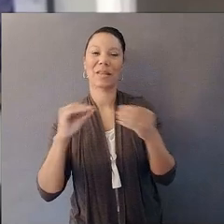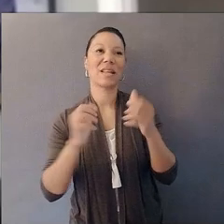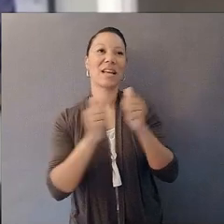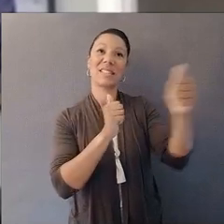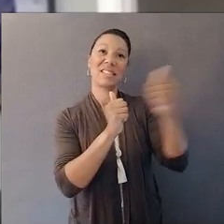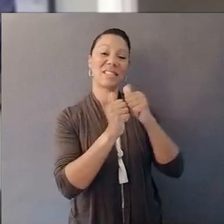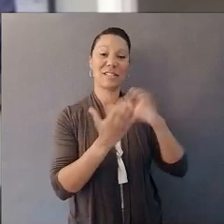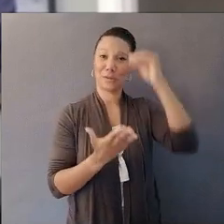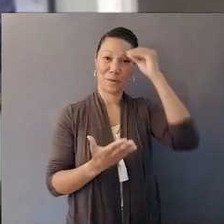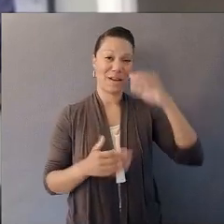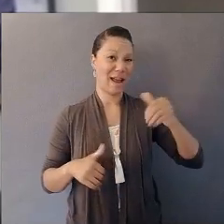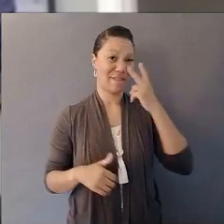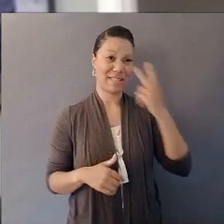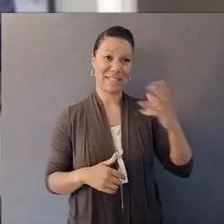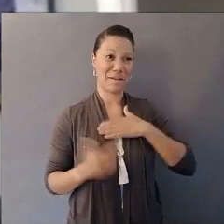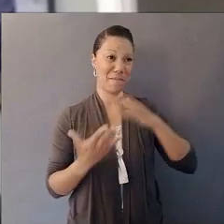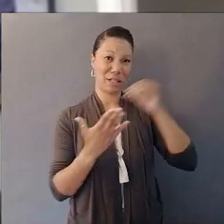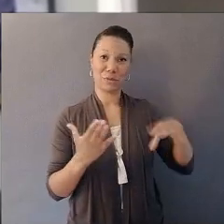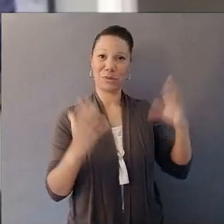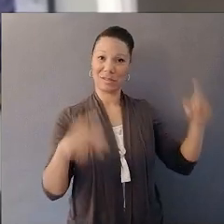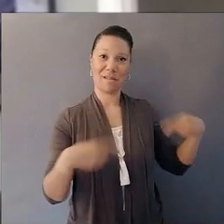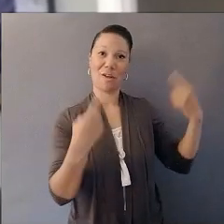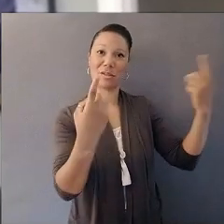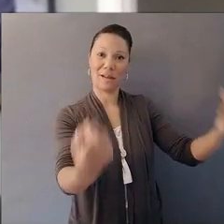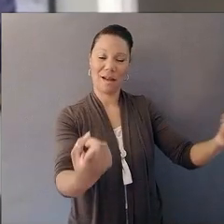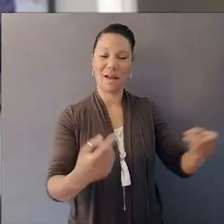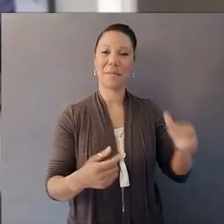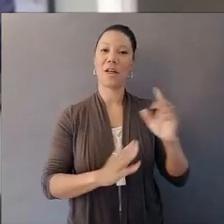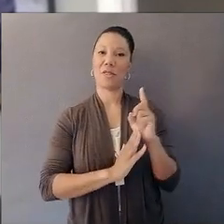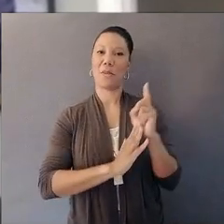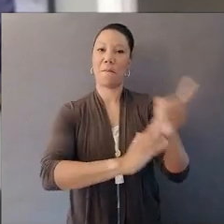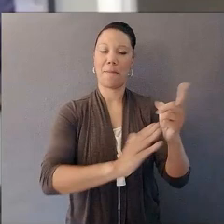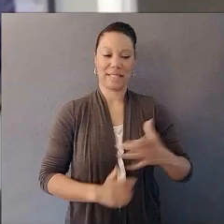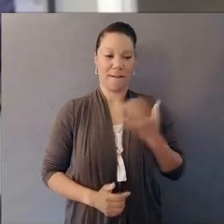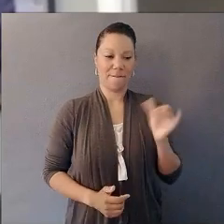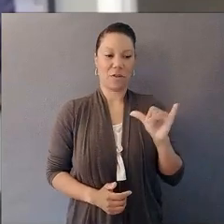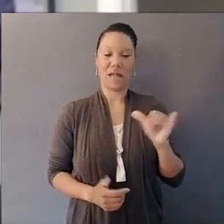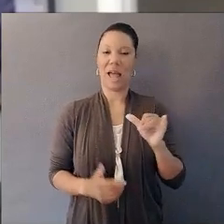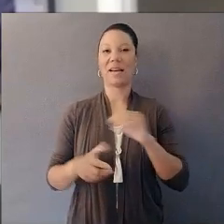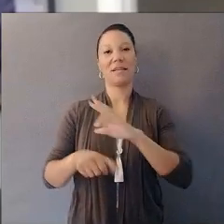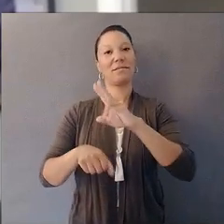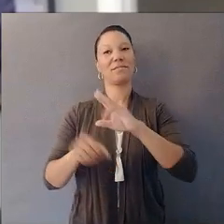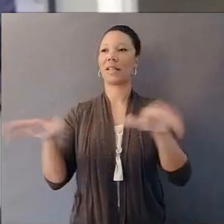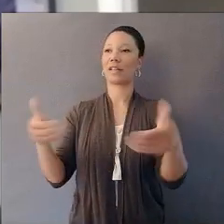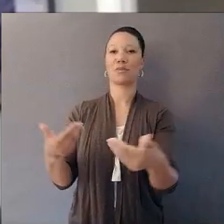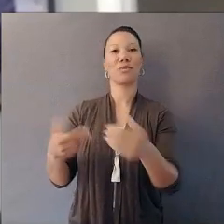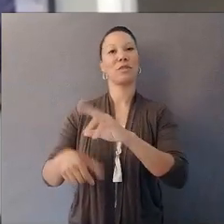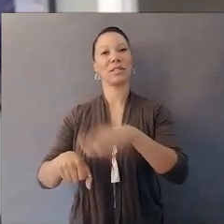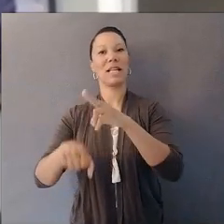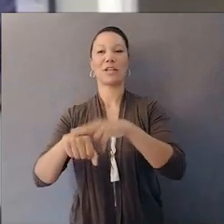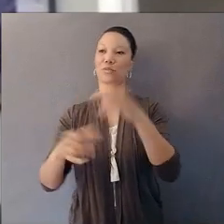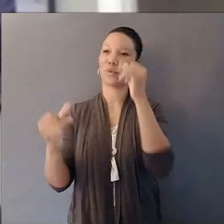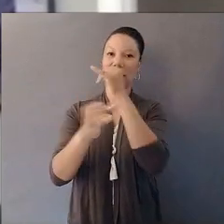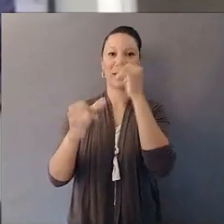of my students in a long time, those moments that feel like the classroom, kind of those organic, like kind of silly moments that kind of pop